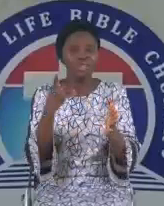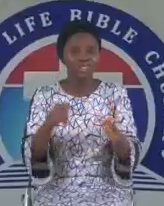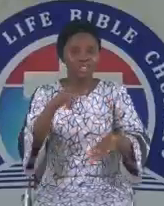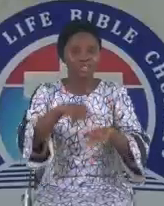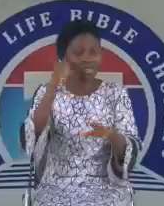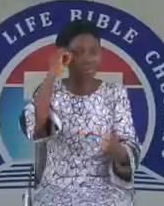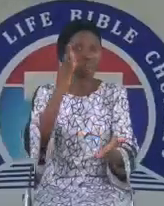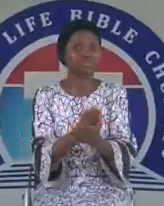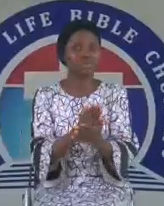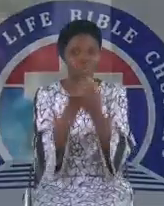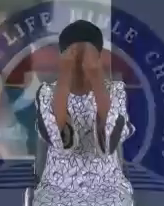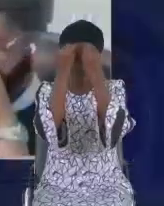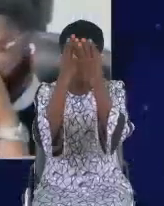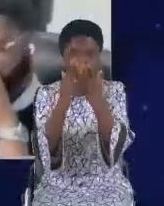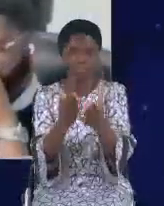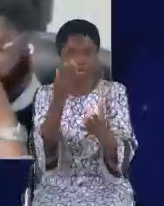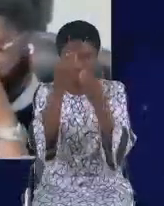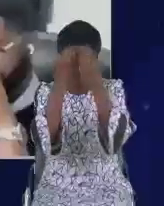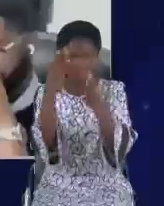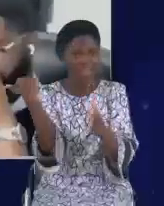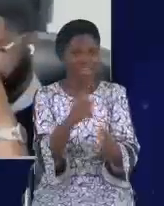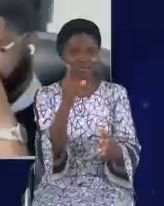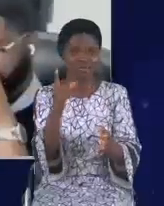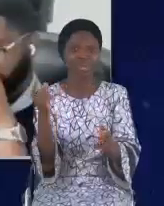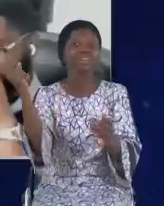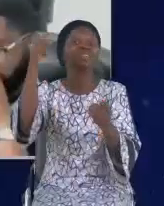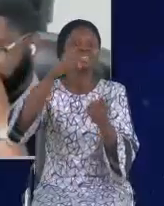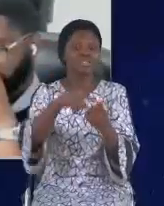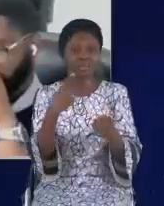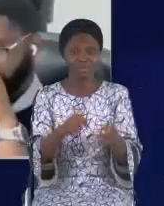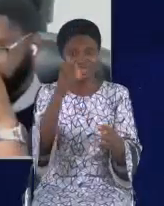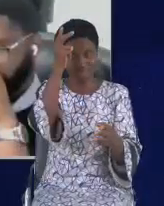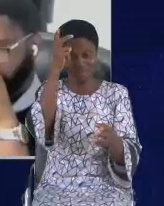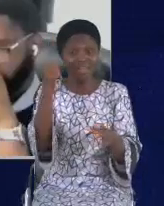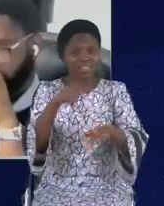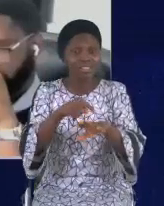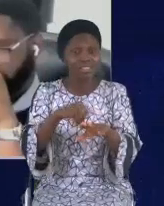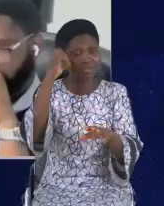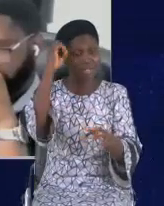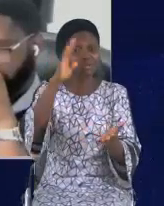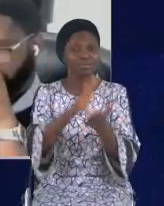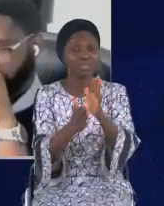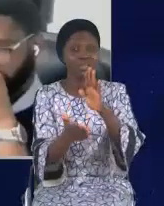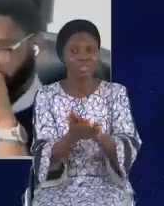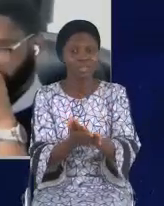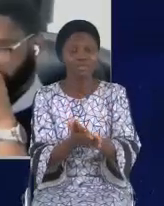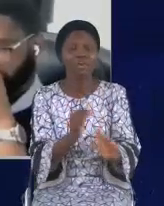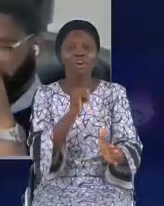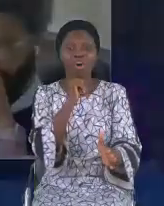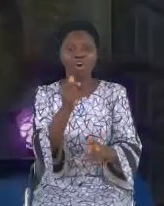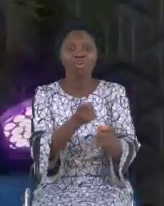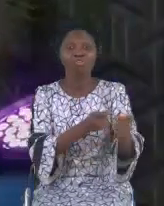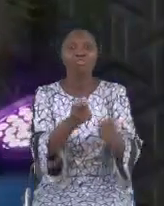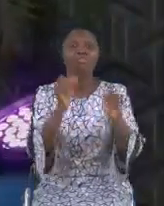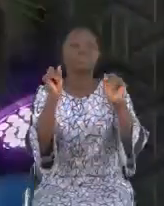obeying anyone except the devil. And the time he became uncontrollable. All